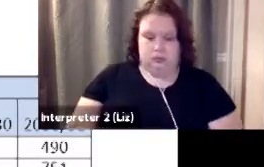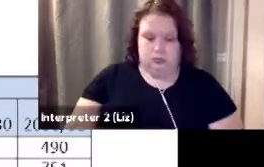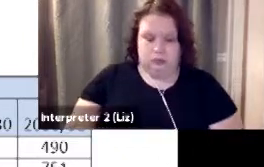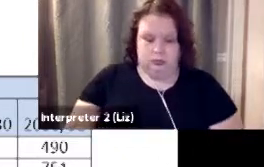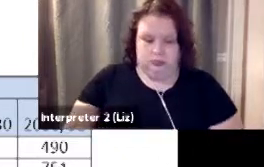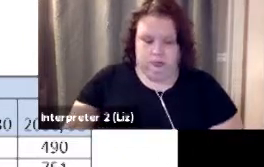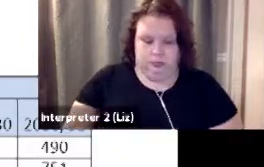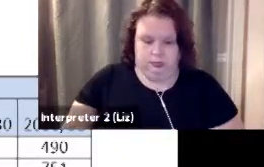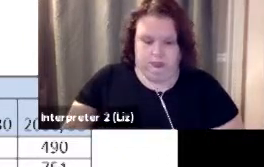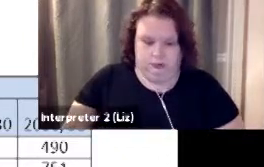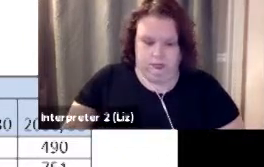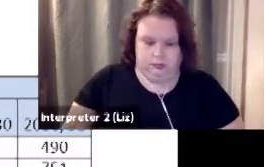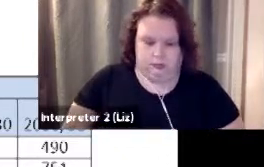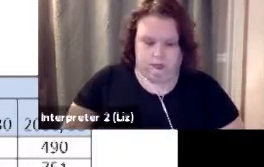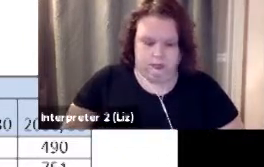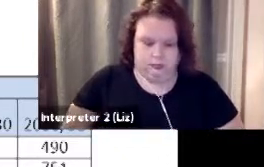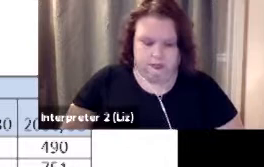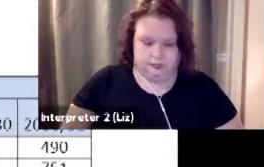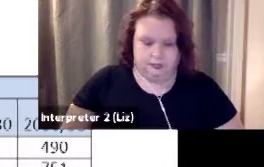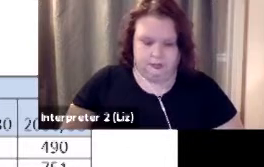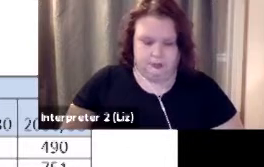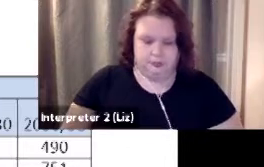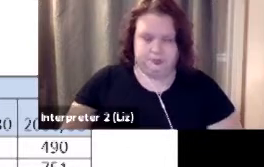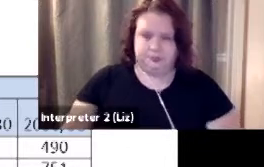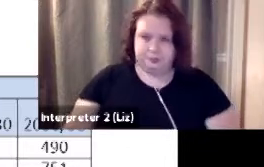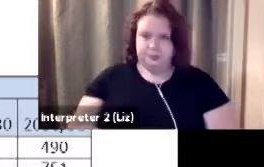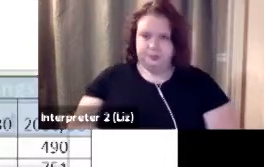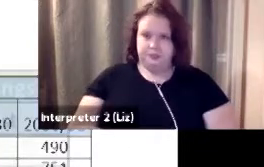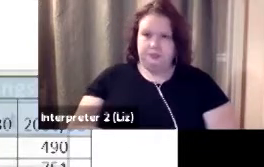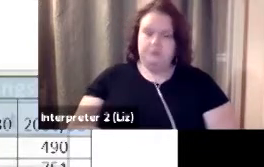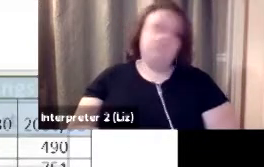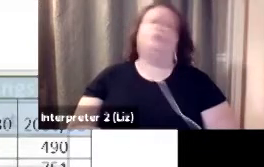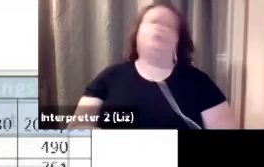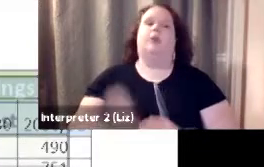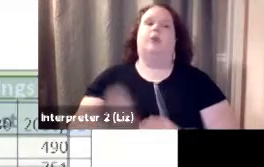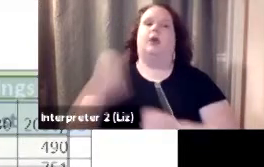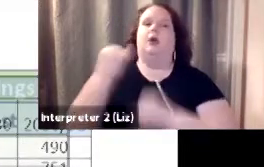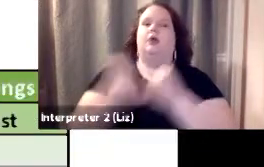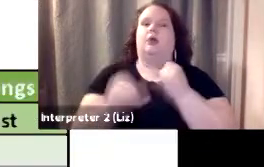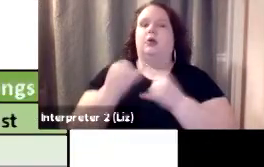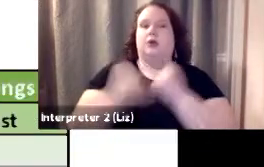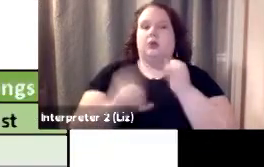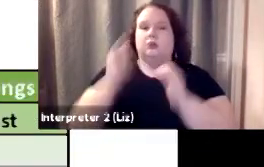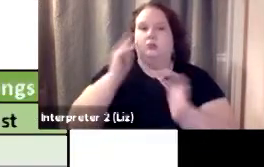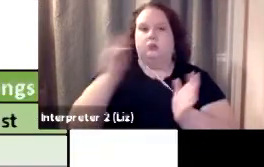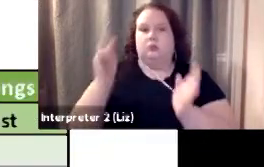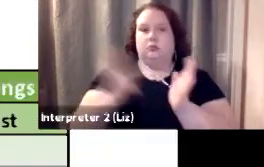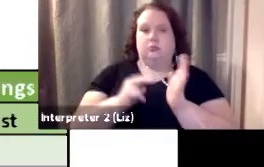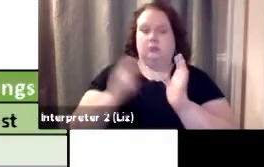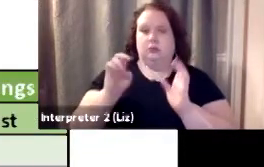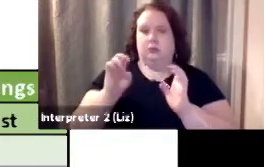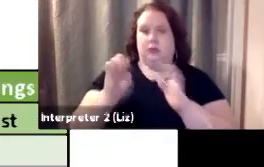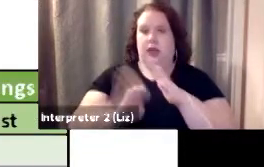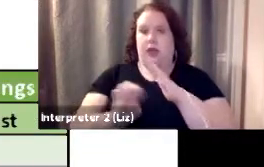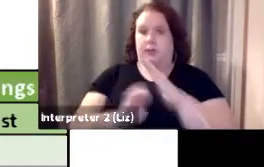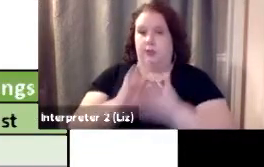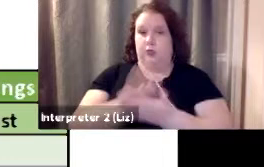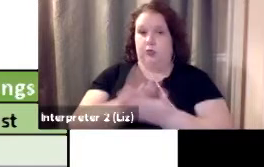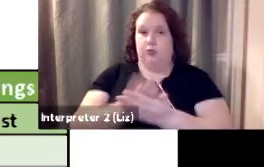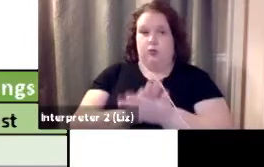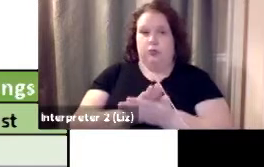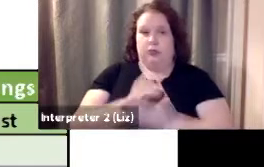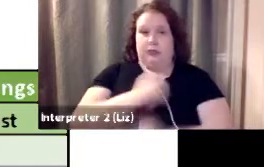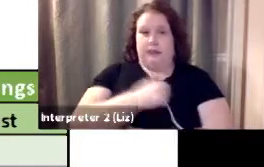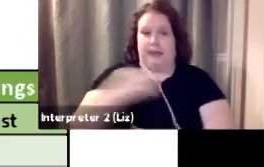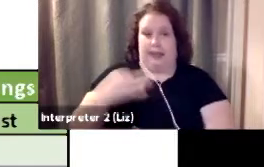So the last, last leg that we want to look at is then elementary school staffing. And you'll again,